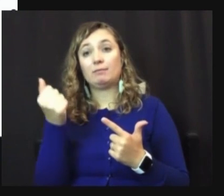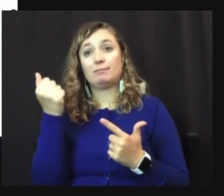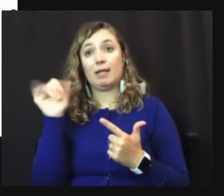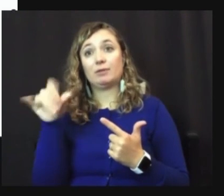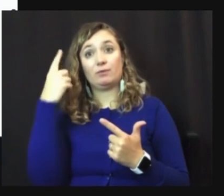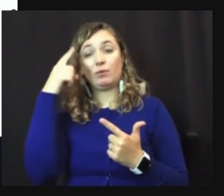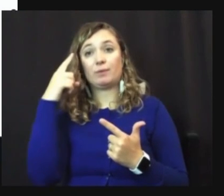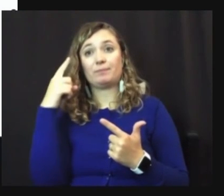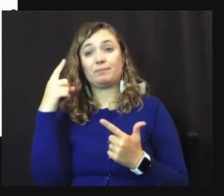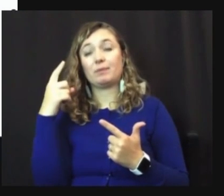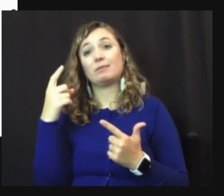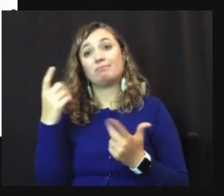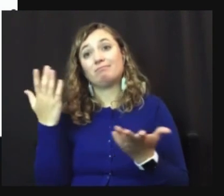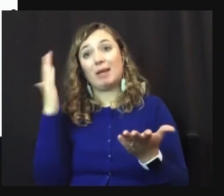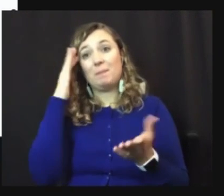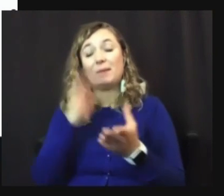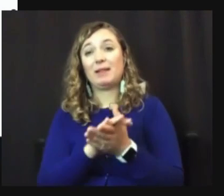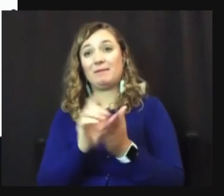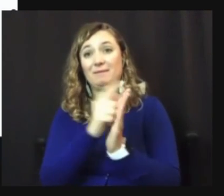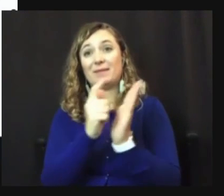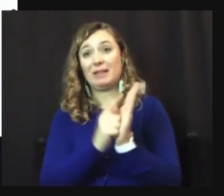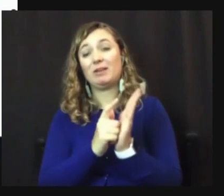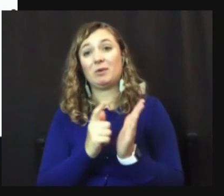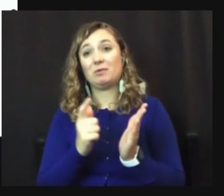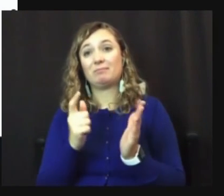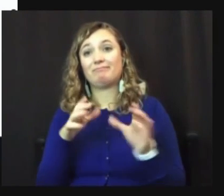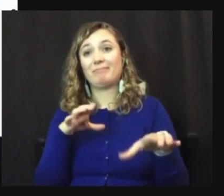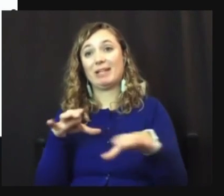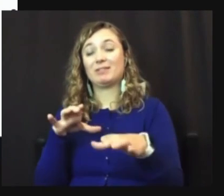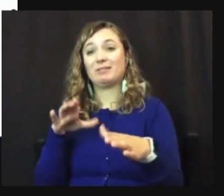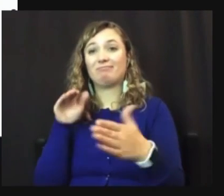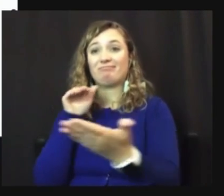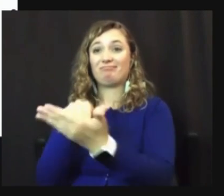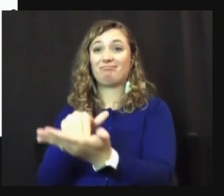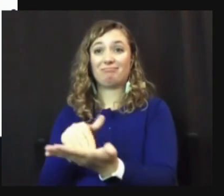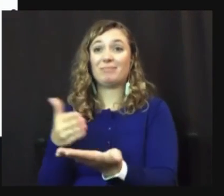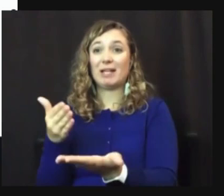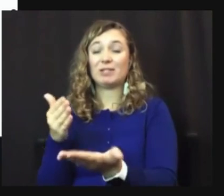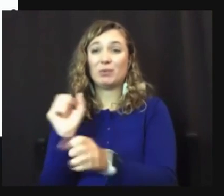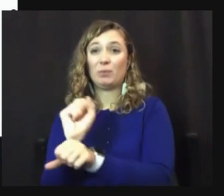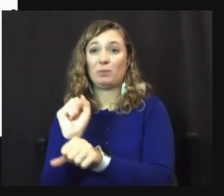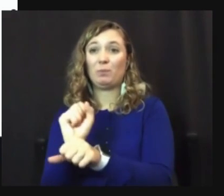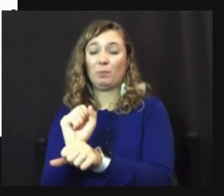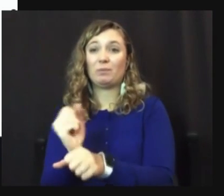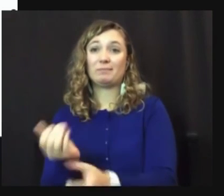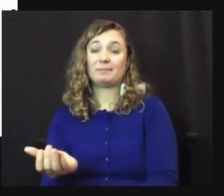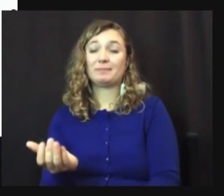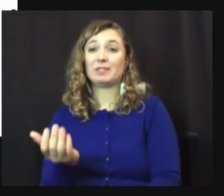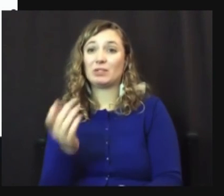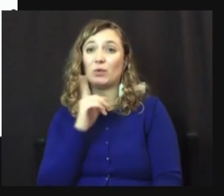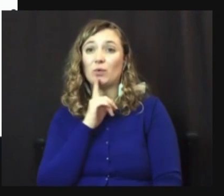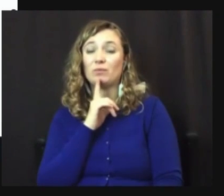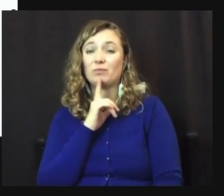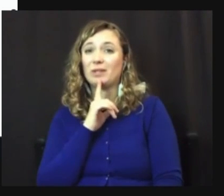legal action against workplaces because it is a reasonable accommodation to stim at